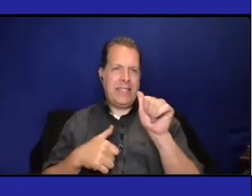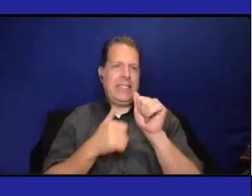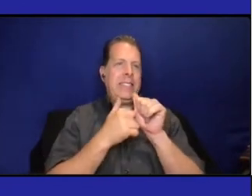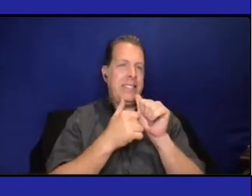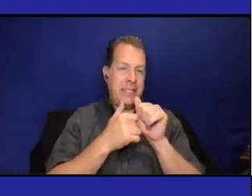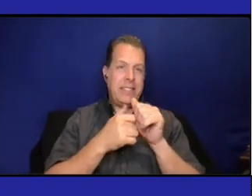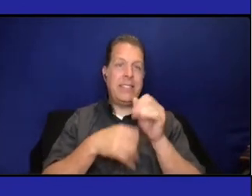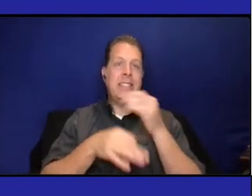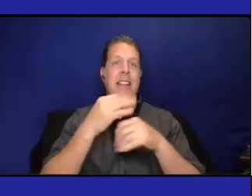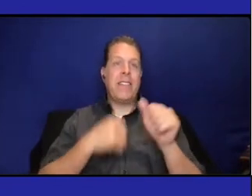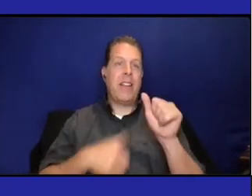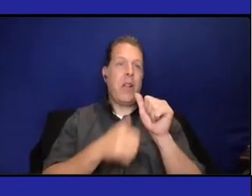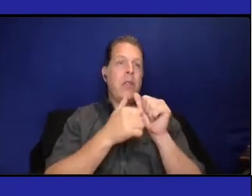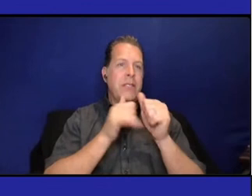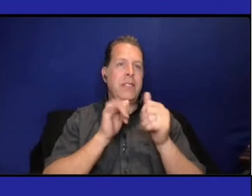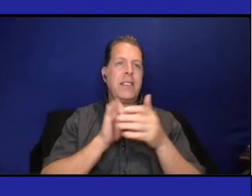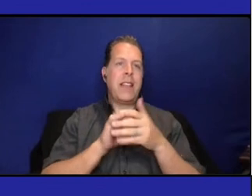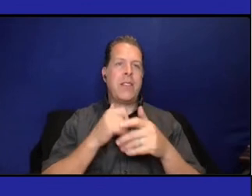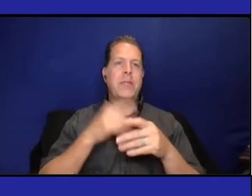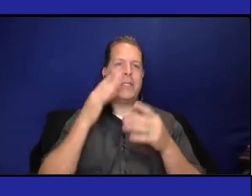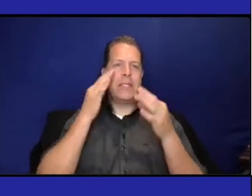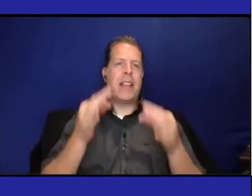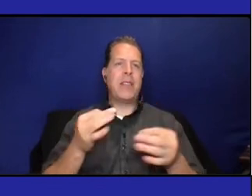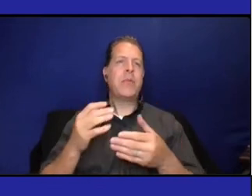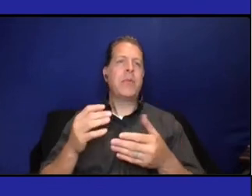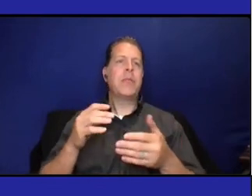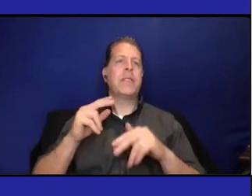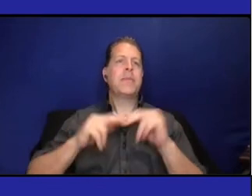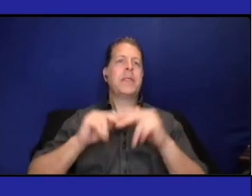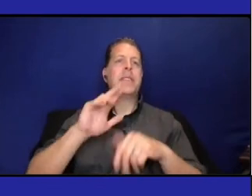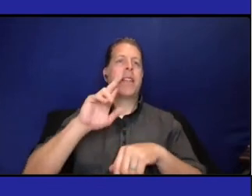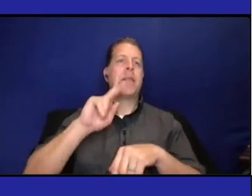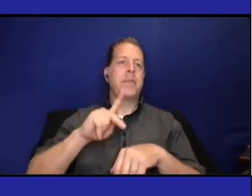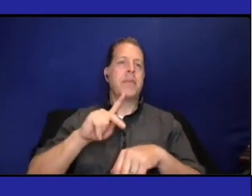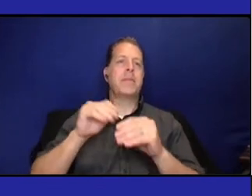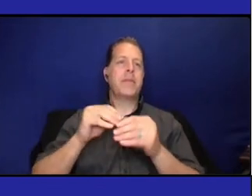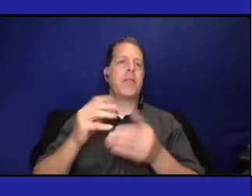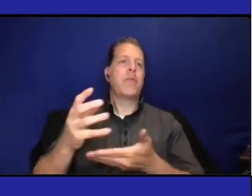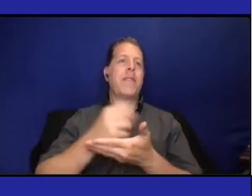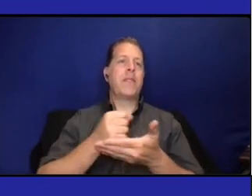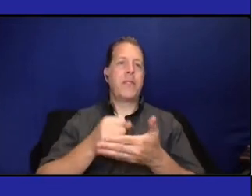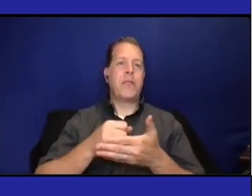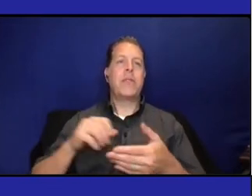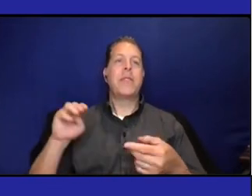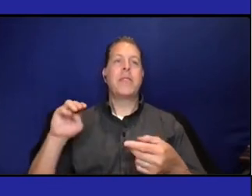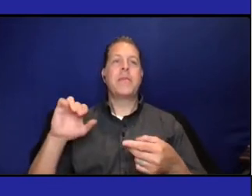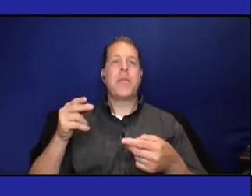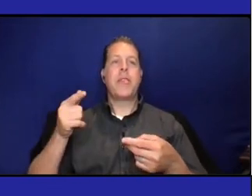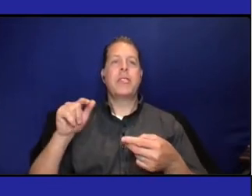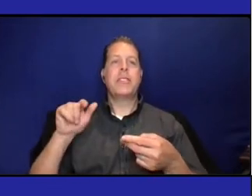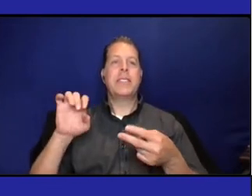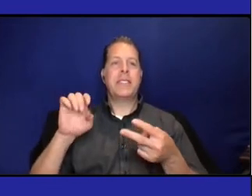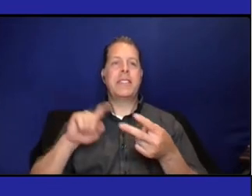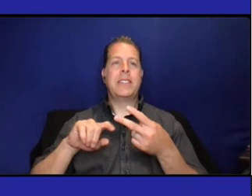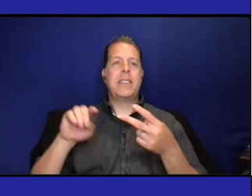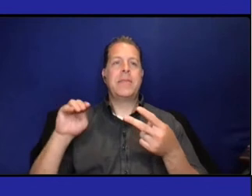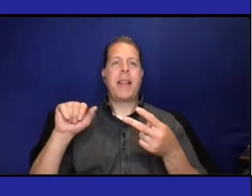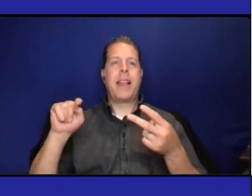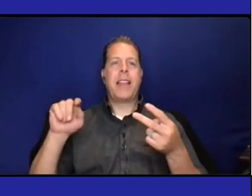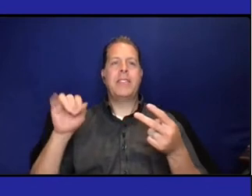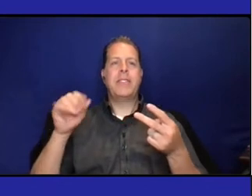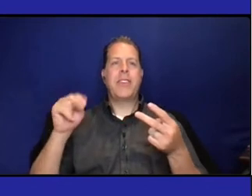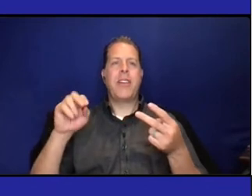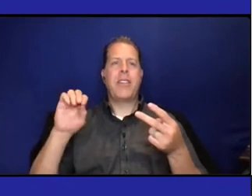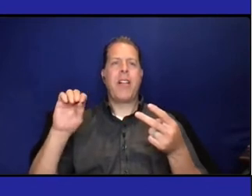things, we were going to build revenue. And people like Margie, Matt, John Olberg, our facilities